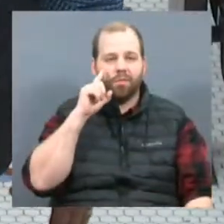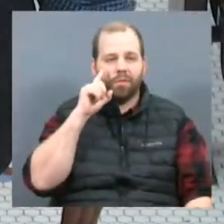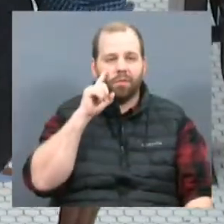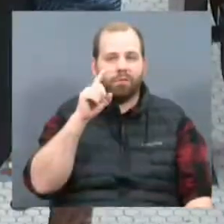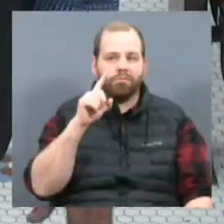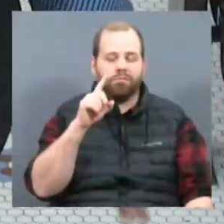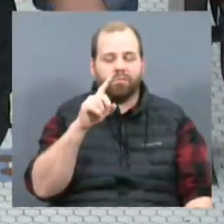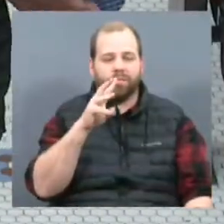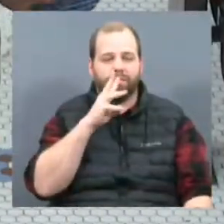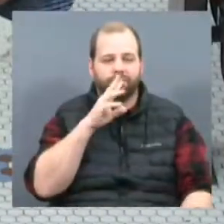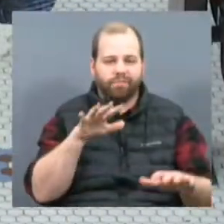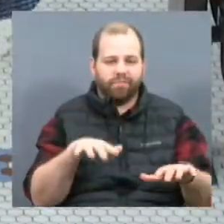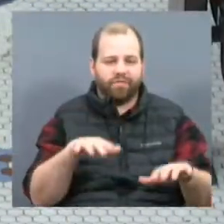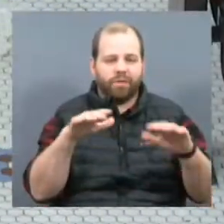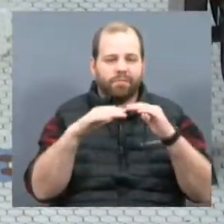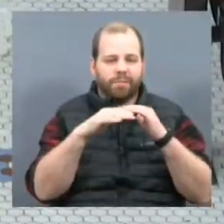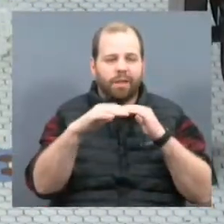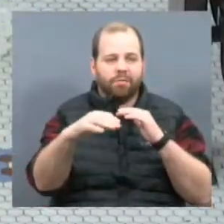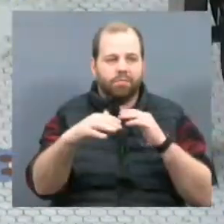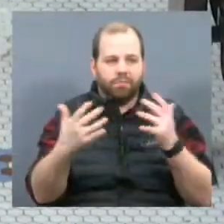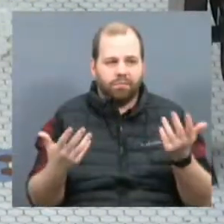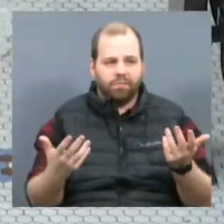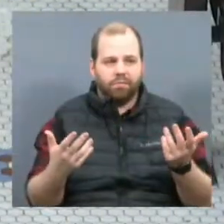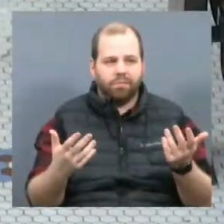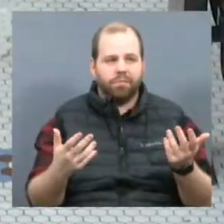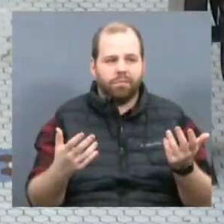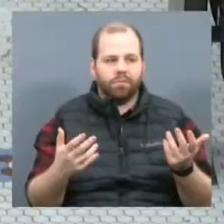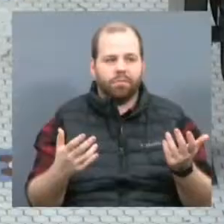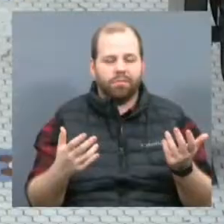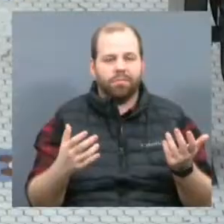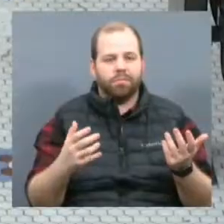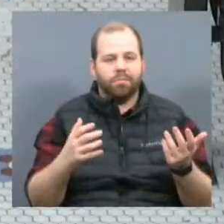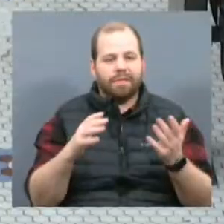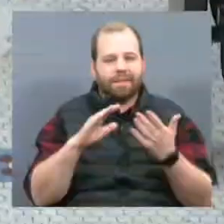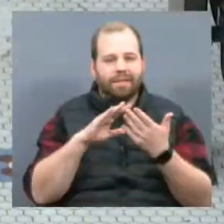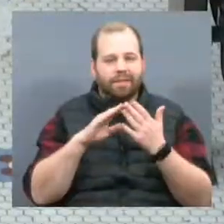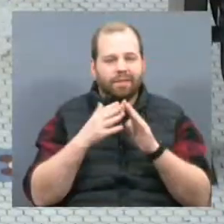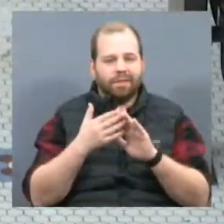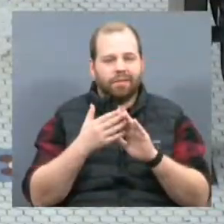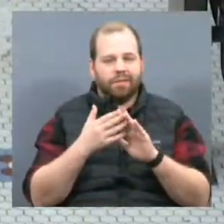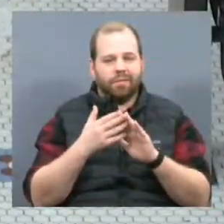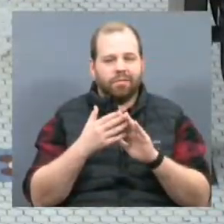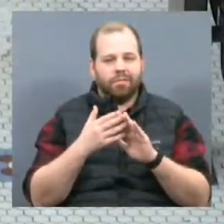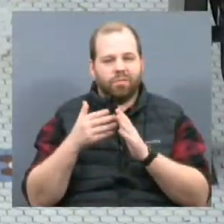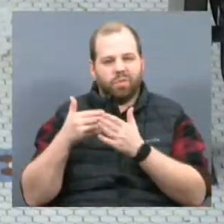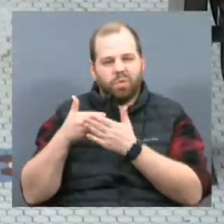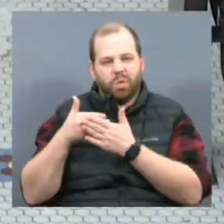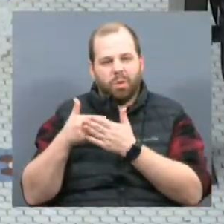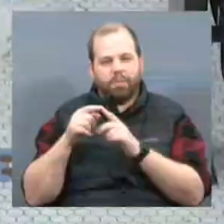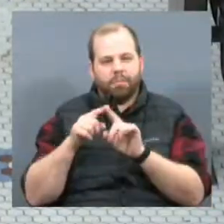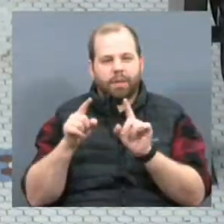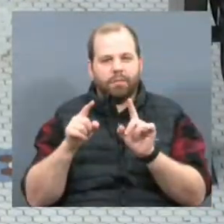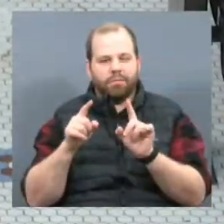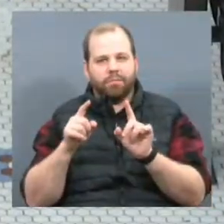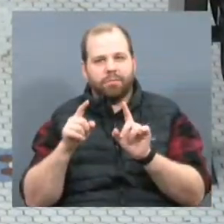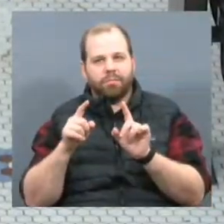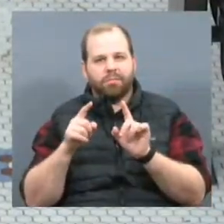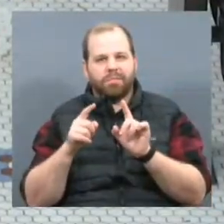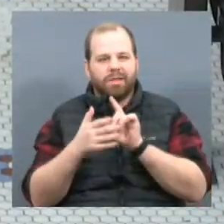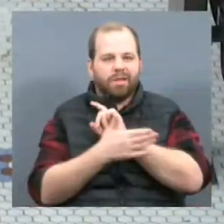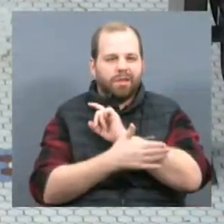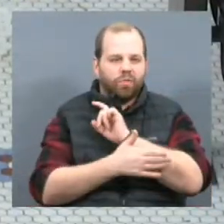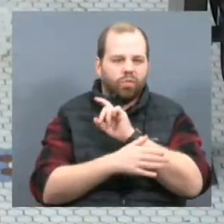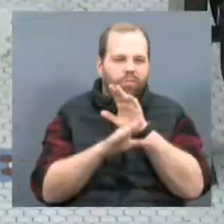floodplain. You know, it's kind of the city close, but country quiet. You